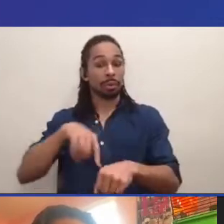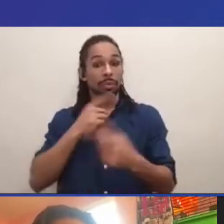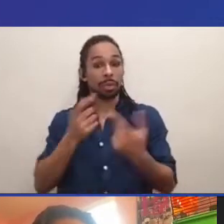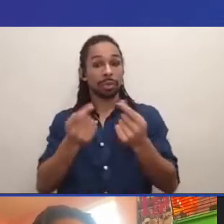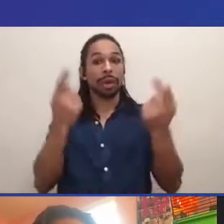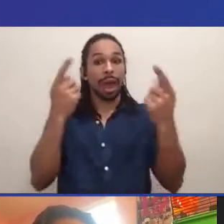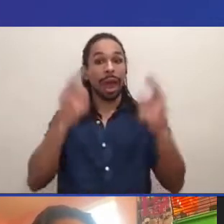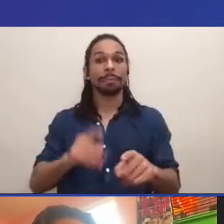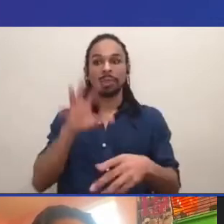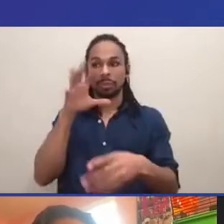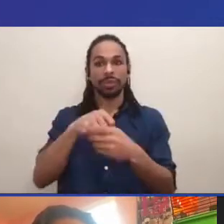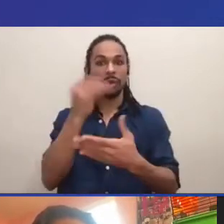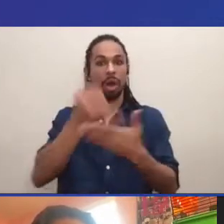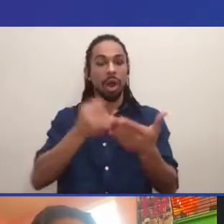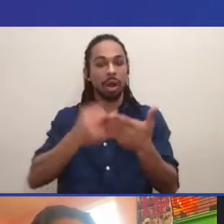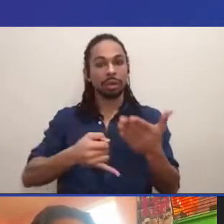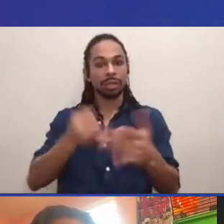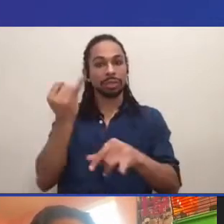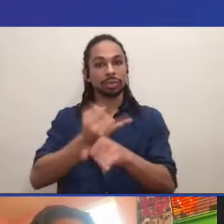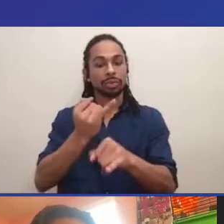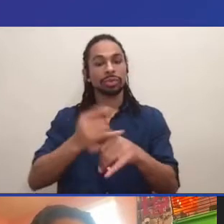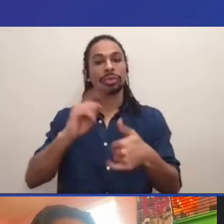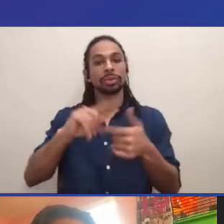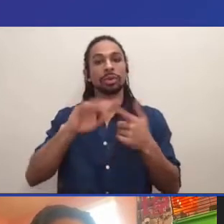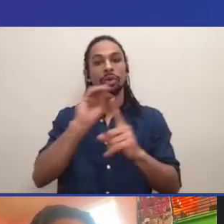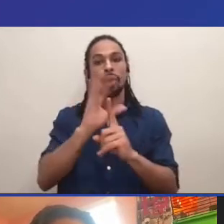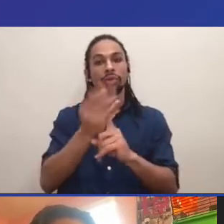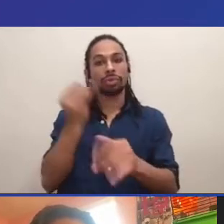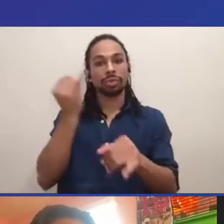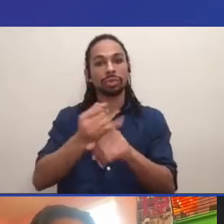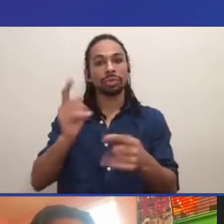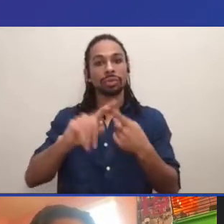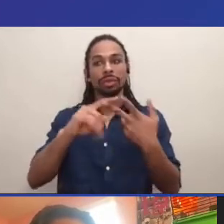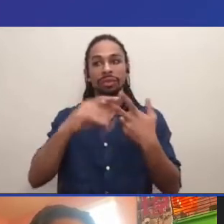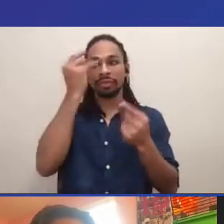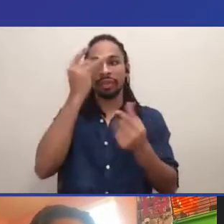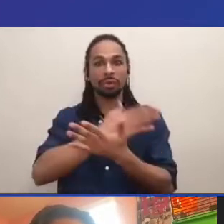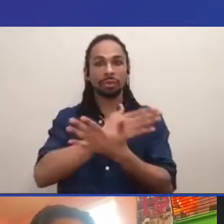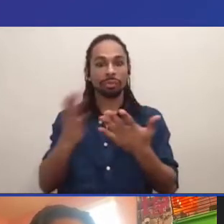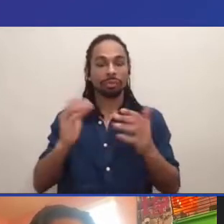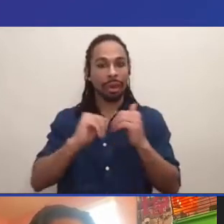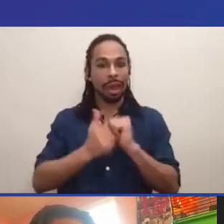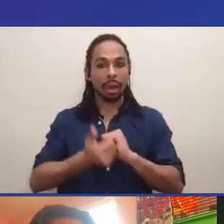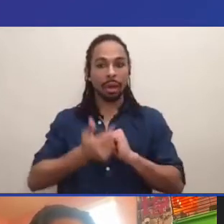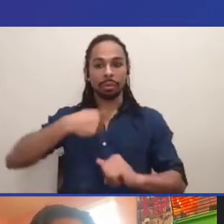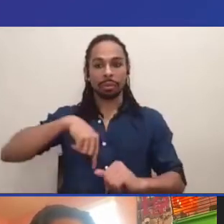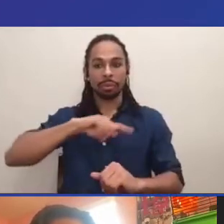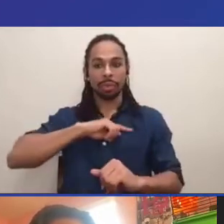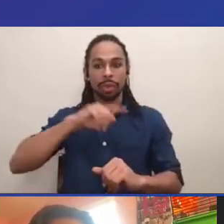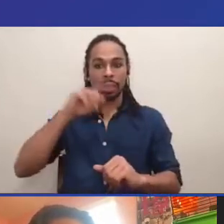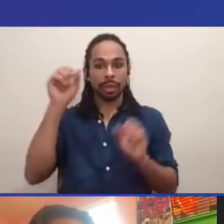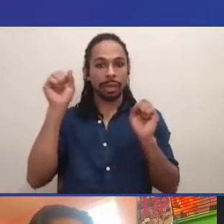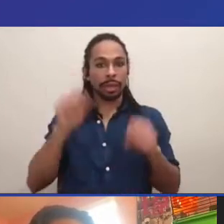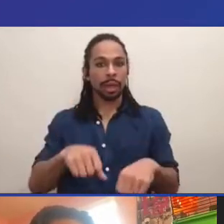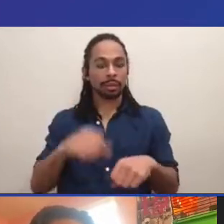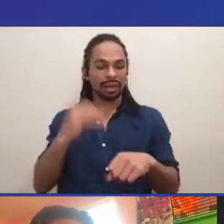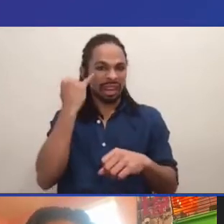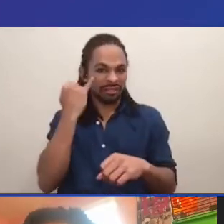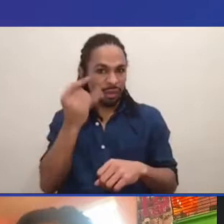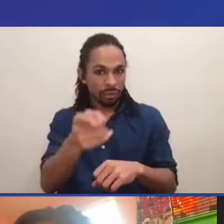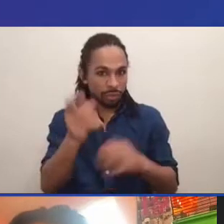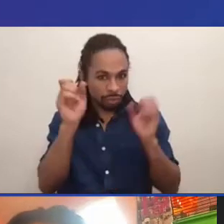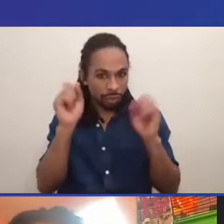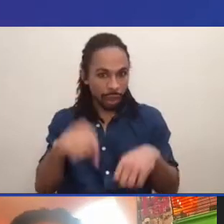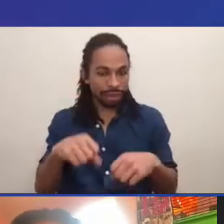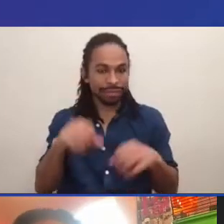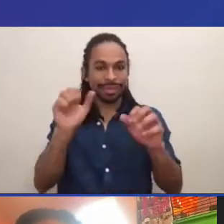or cultural institutions, thinking through the ways in which you can, if one can,